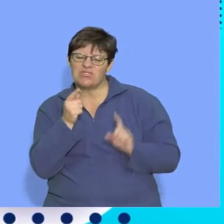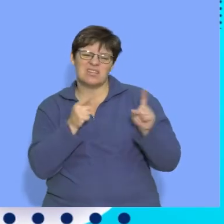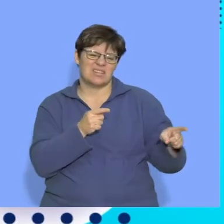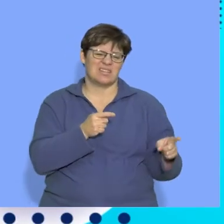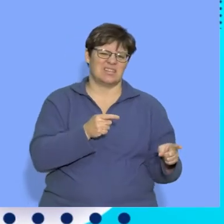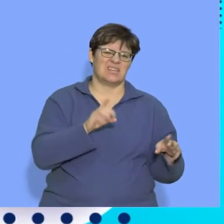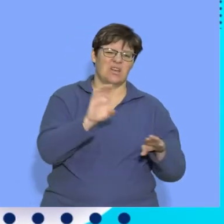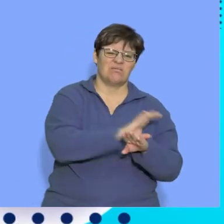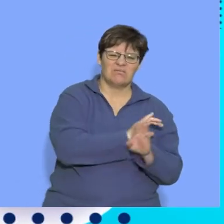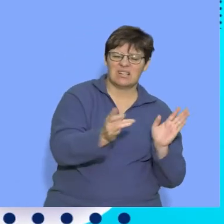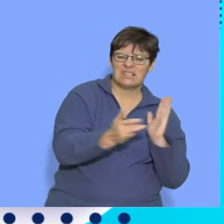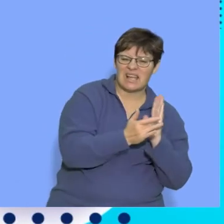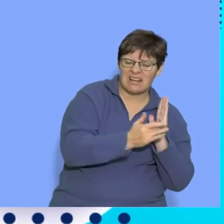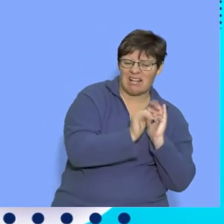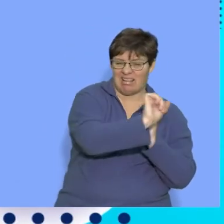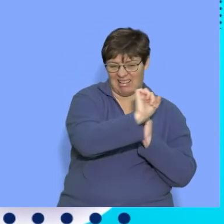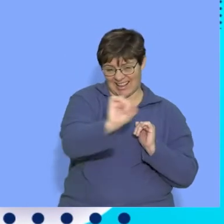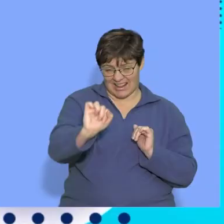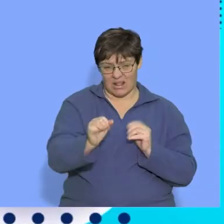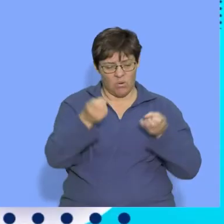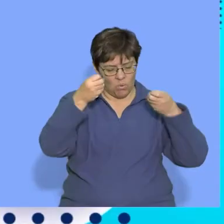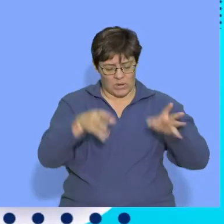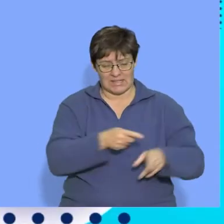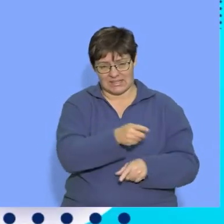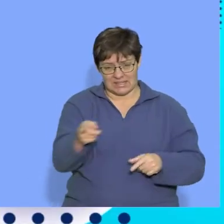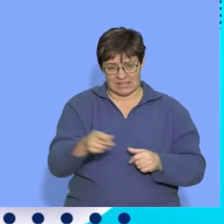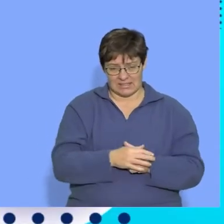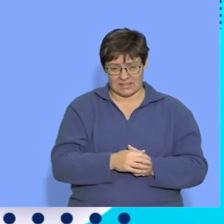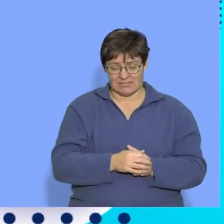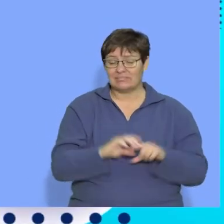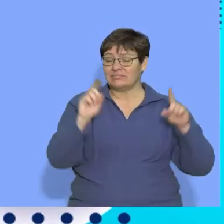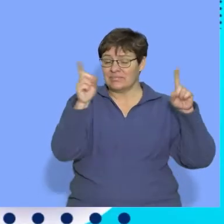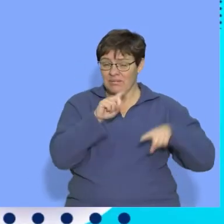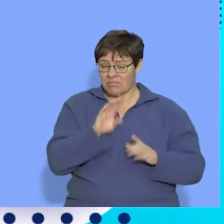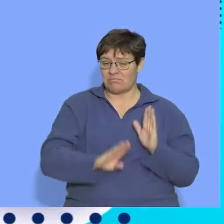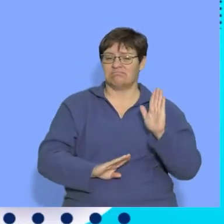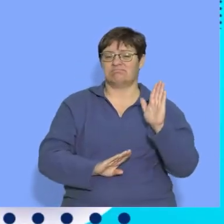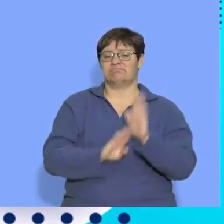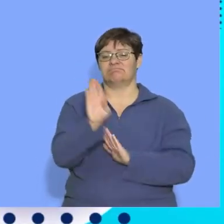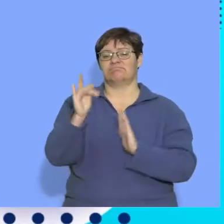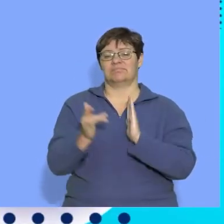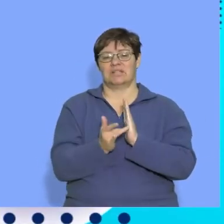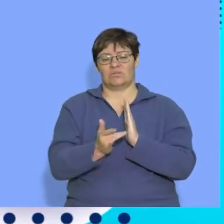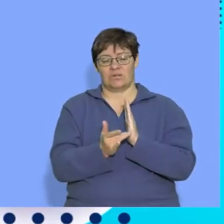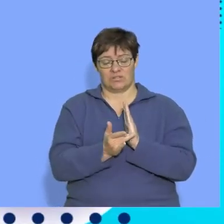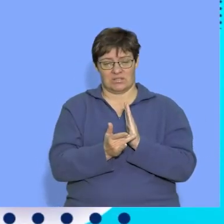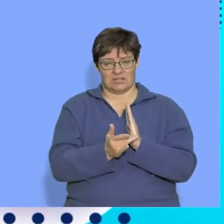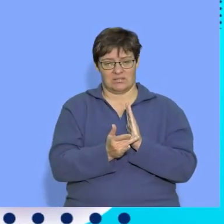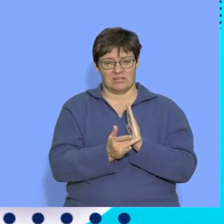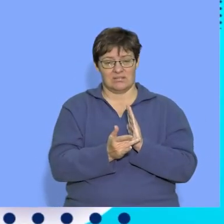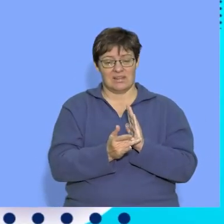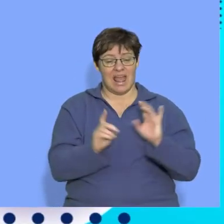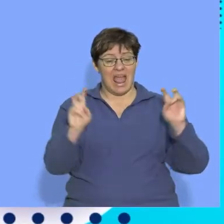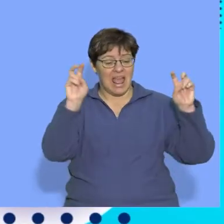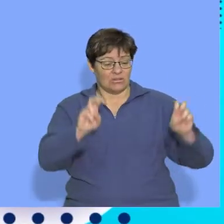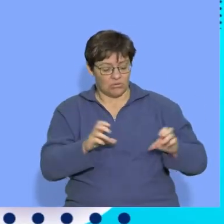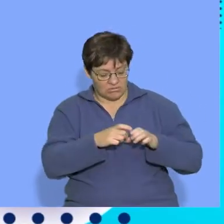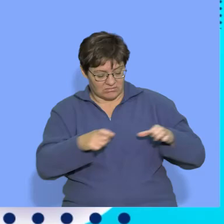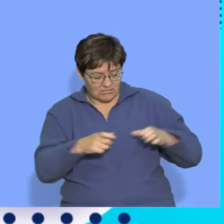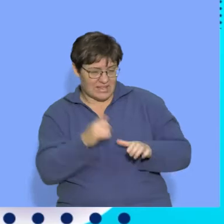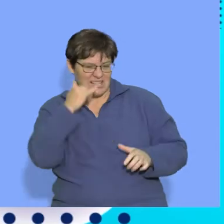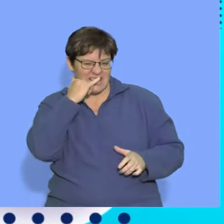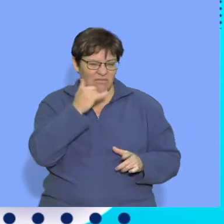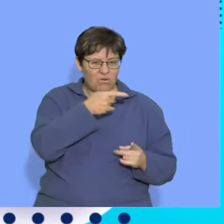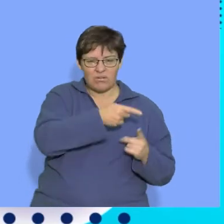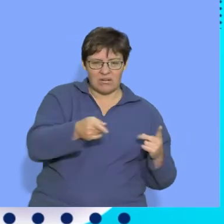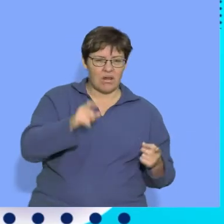growing concern in around the world, especially with the development of technology and electronic devices. What happens to your